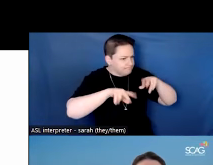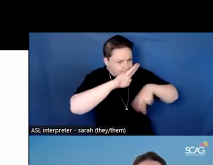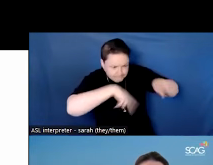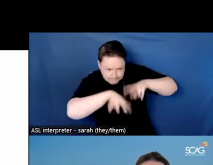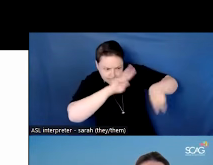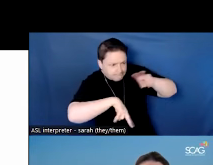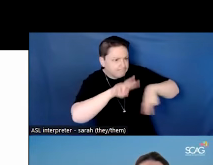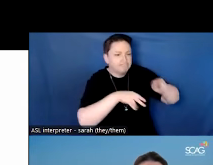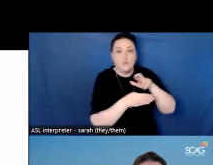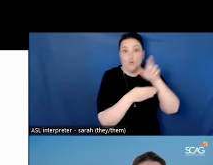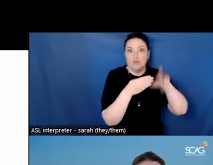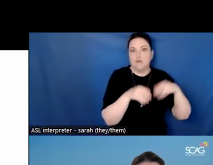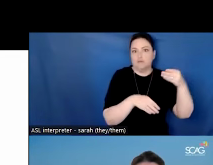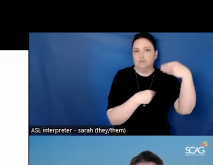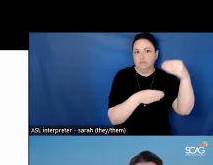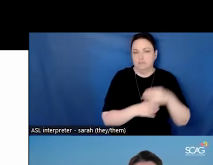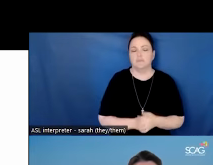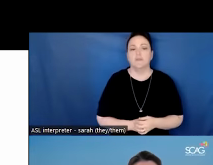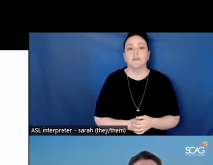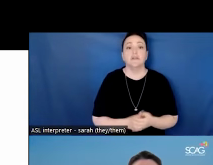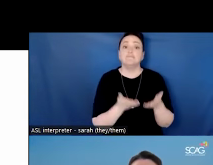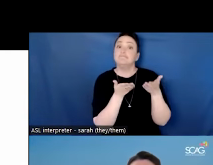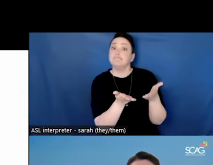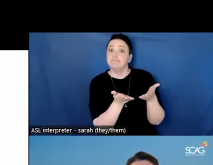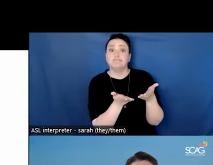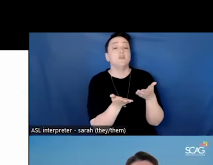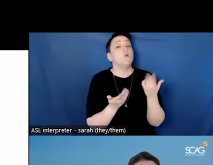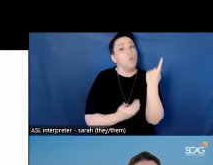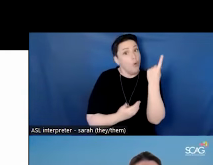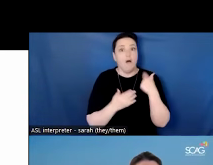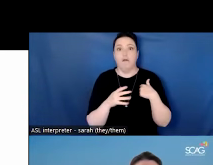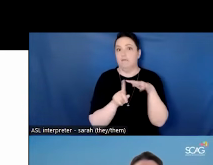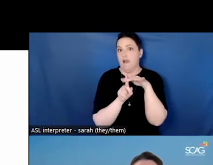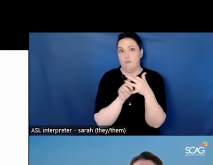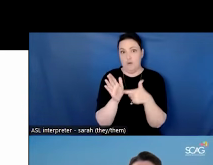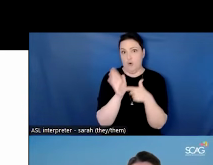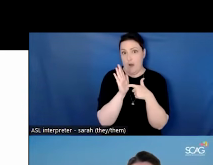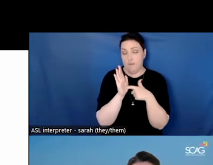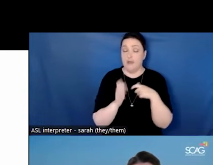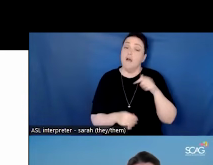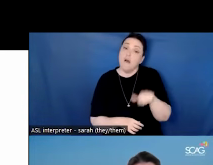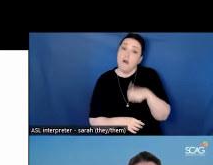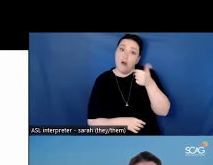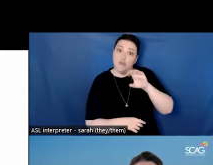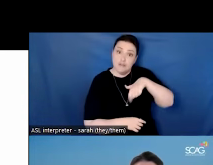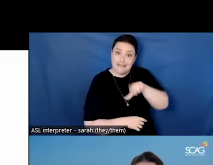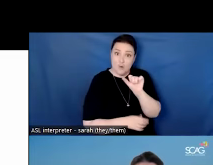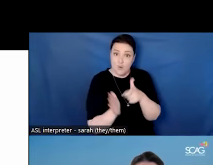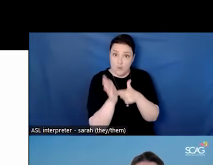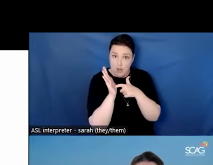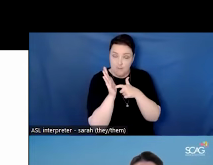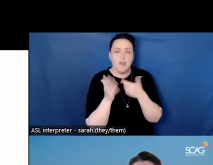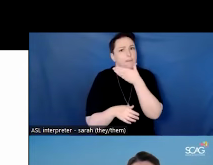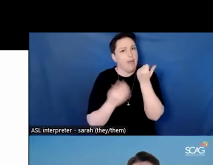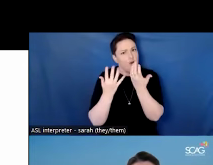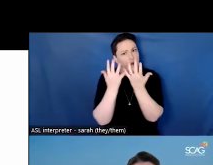of the planning and or environmental requirements. One of the CEQA policy is to have a better alignment and integration